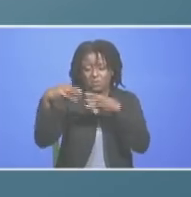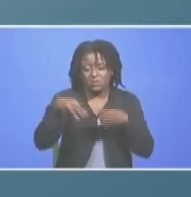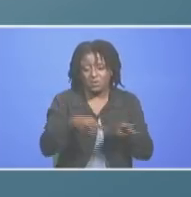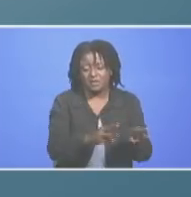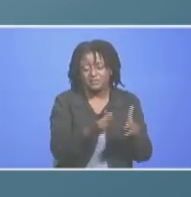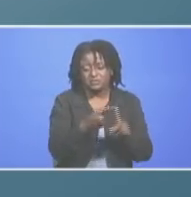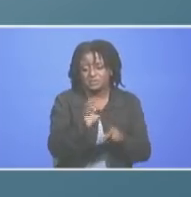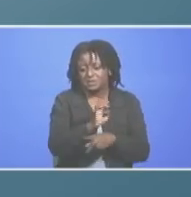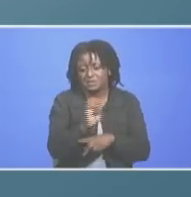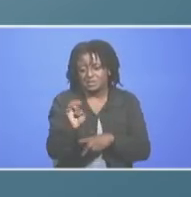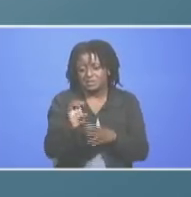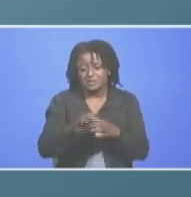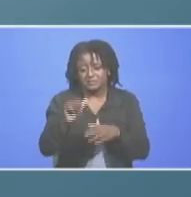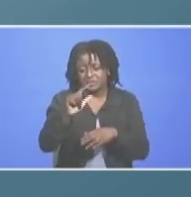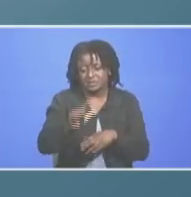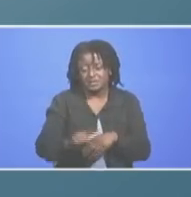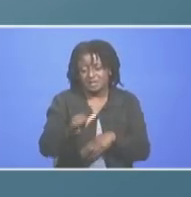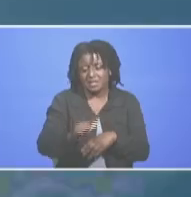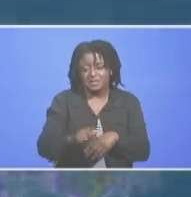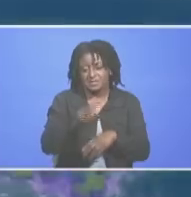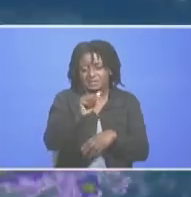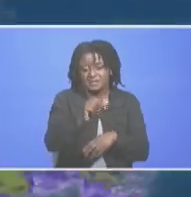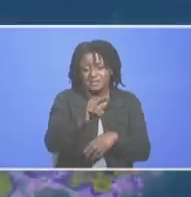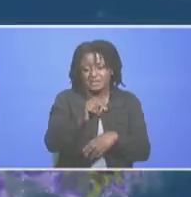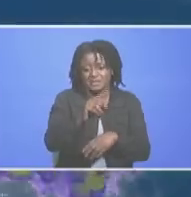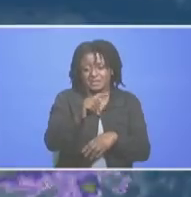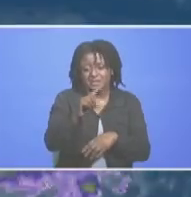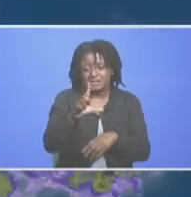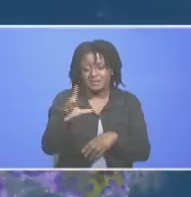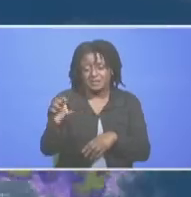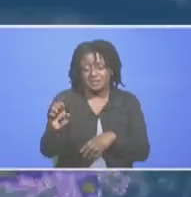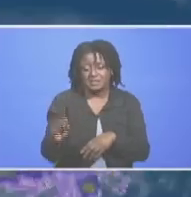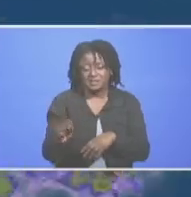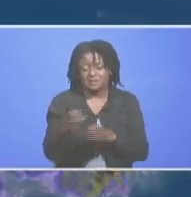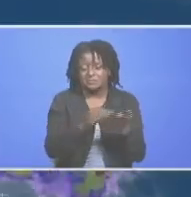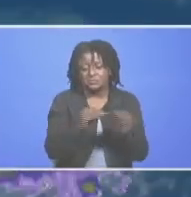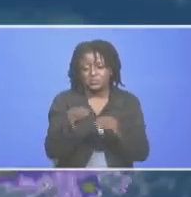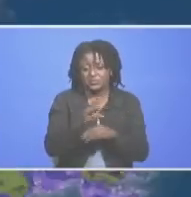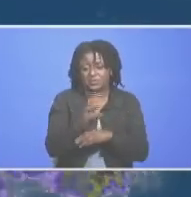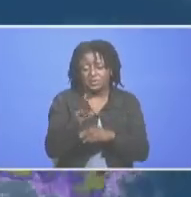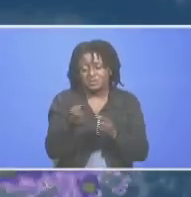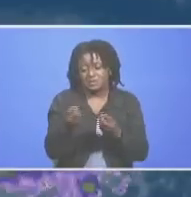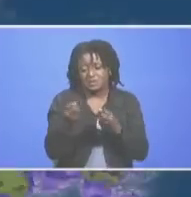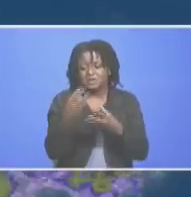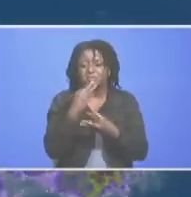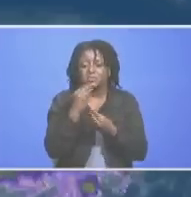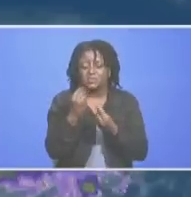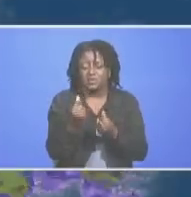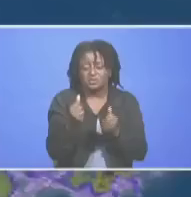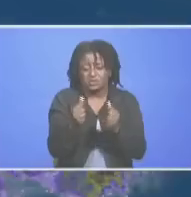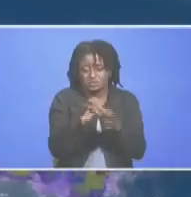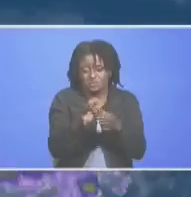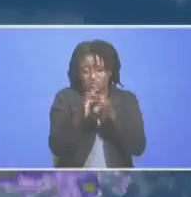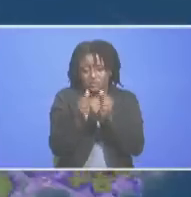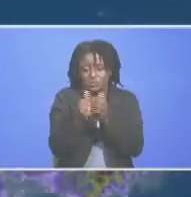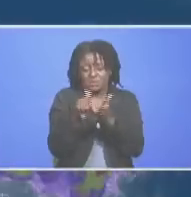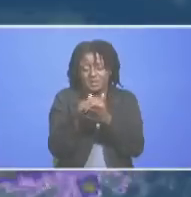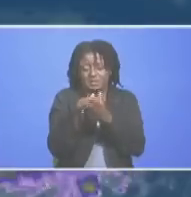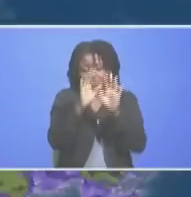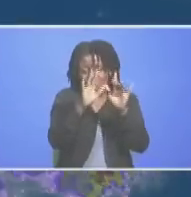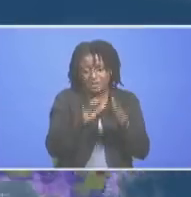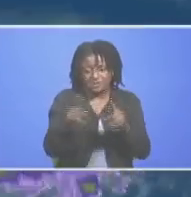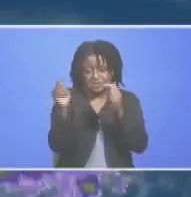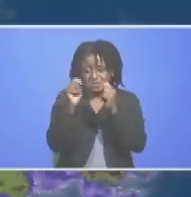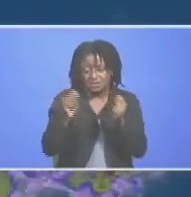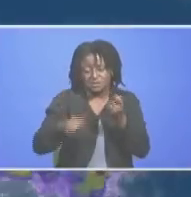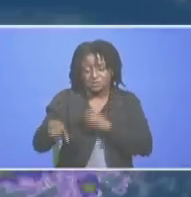Les Antilles. It's moving toward the west, and as you can see in our satellite picture, quite a bit of convectivity associated with that. That's some showers and thunderstorms that's